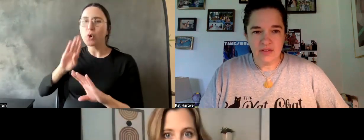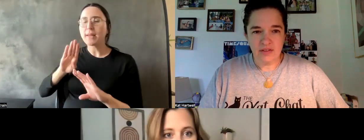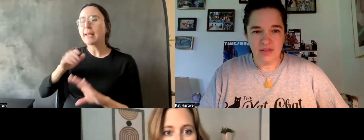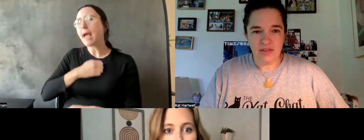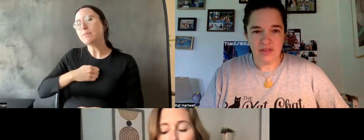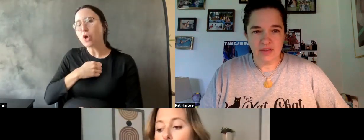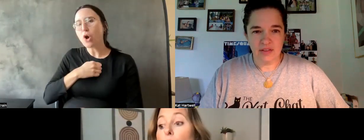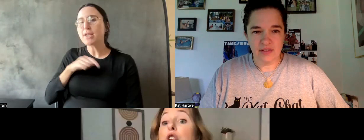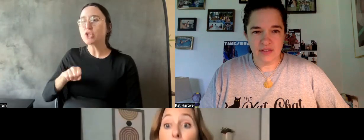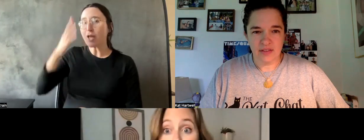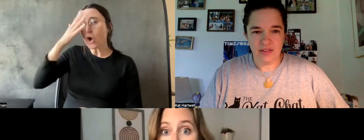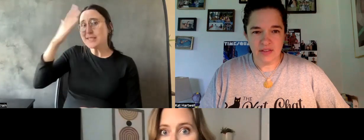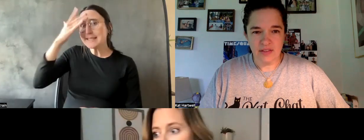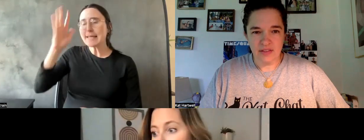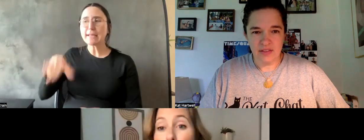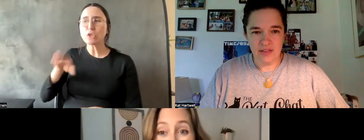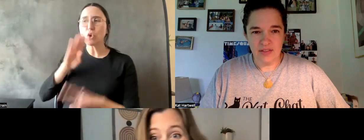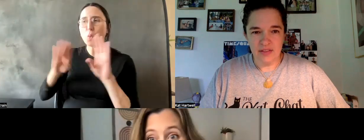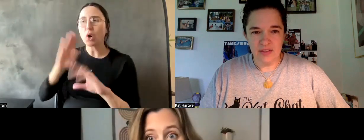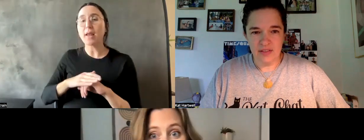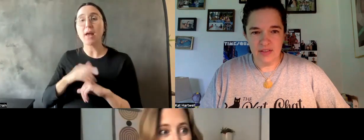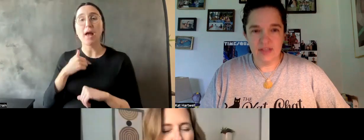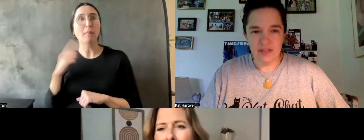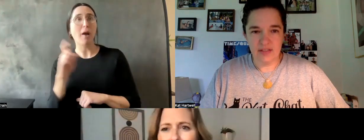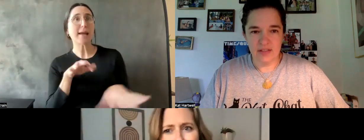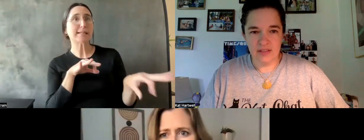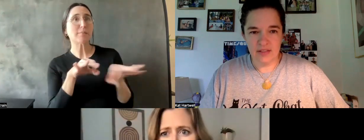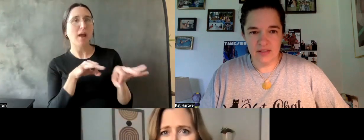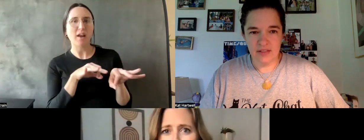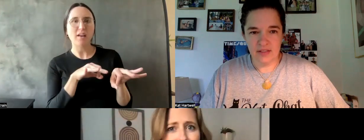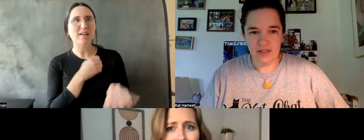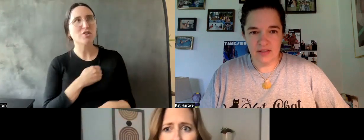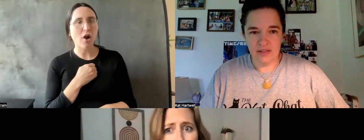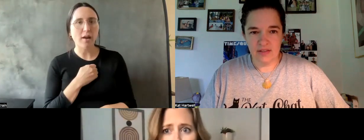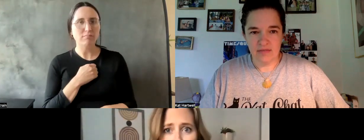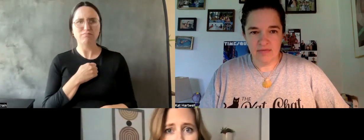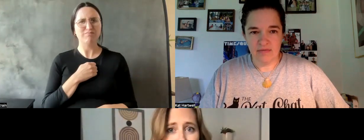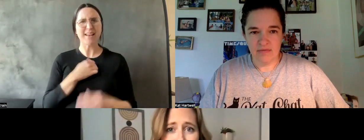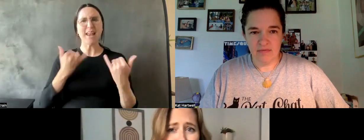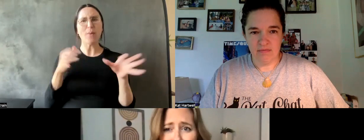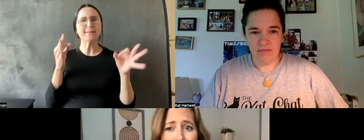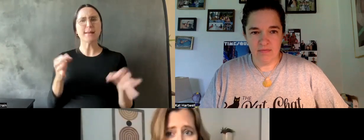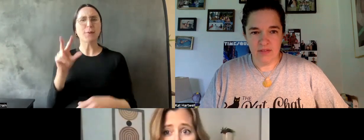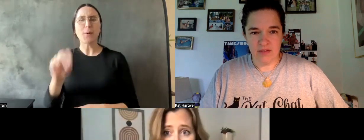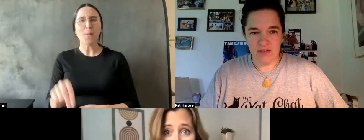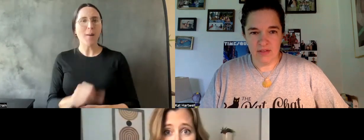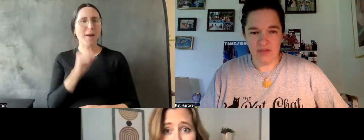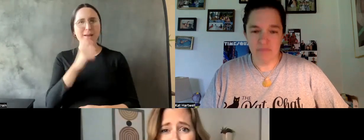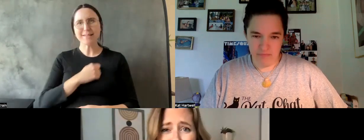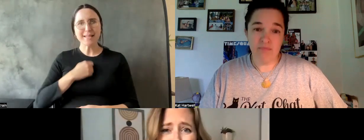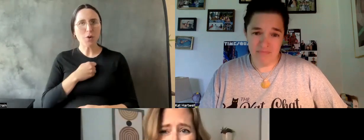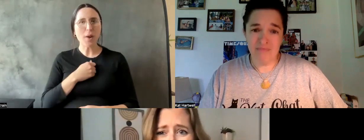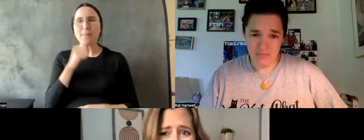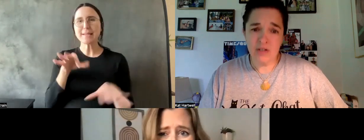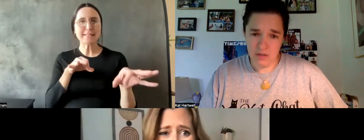like this, or don't do this, Allie, or don't. And now I'm like, no, like, she's happy. Like,